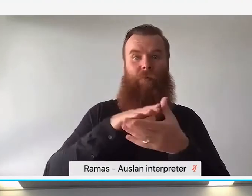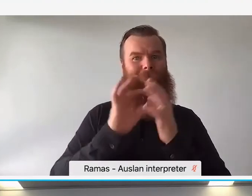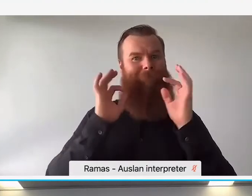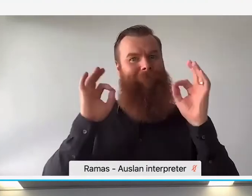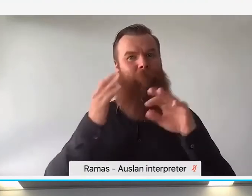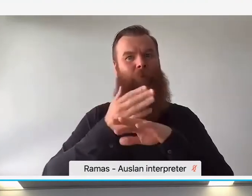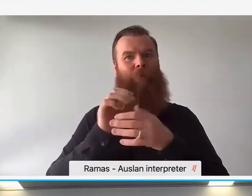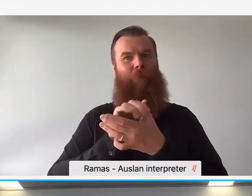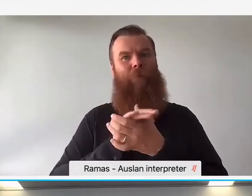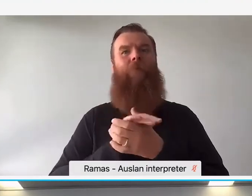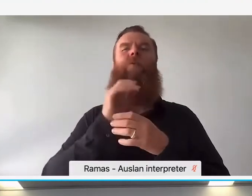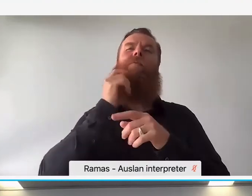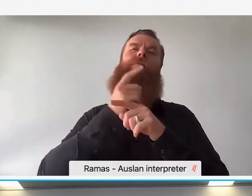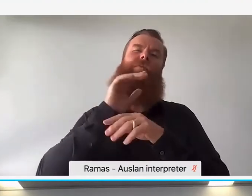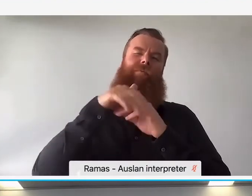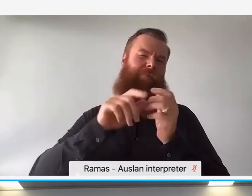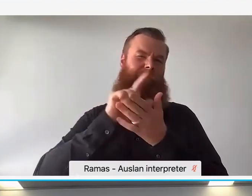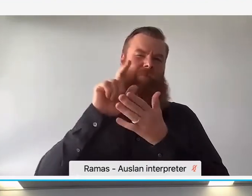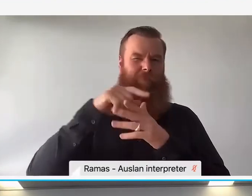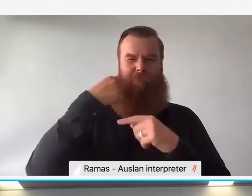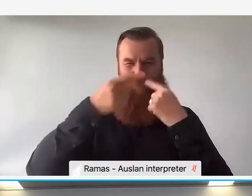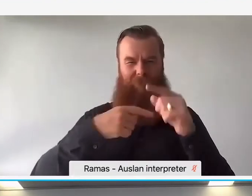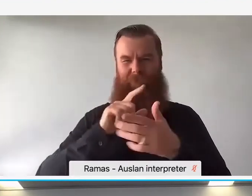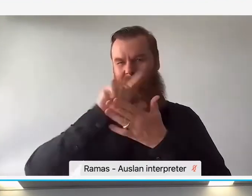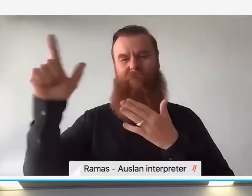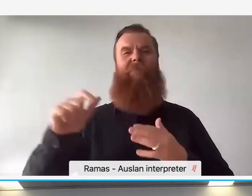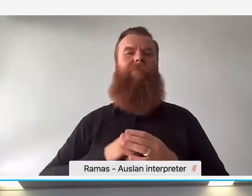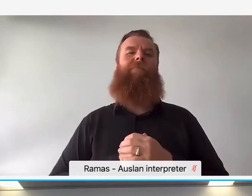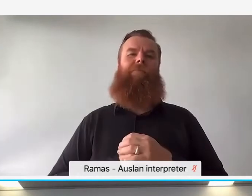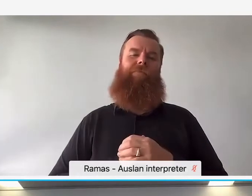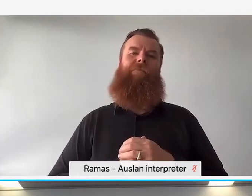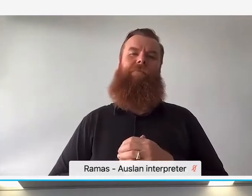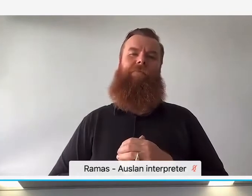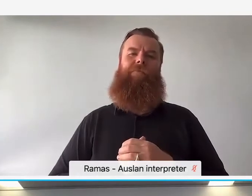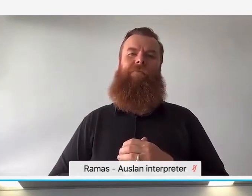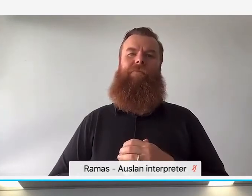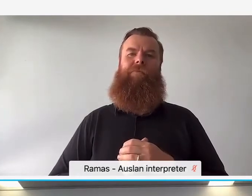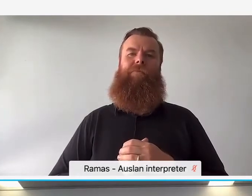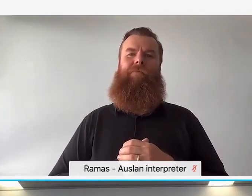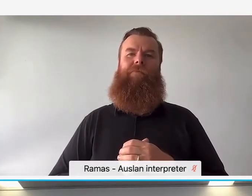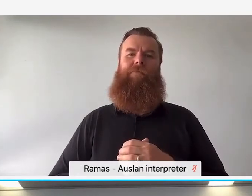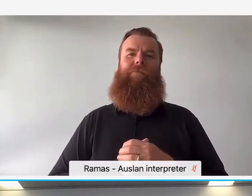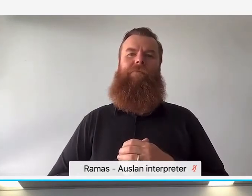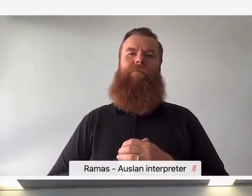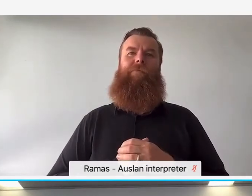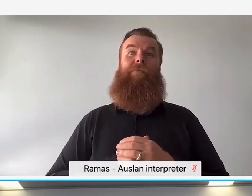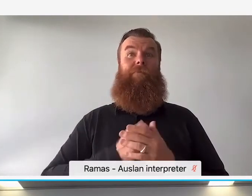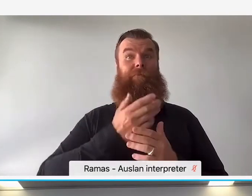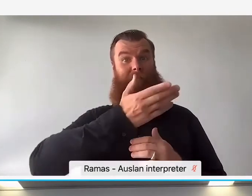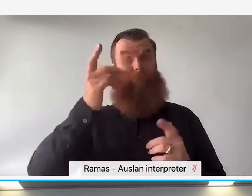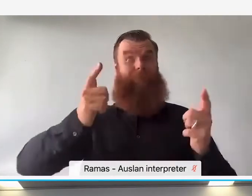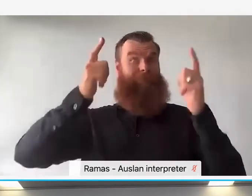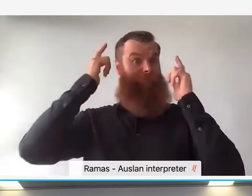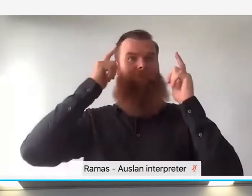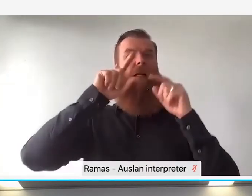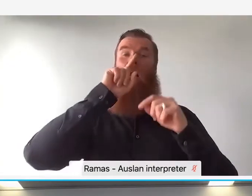later. These are all allowable deductions. AEs cannot pass on the cost of quarantine. And for